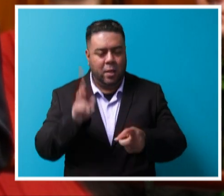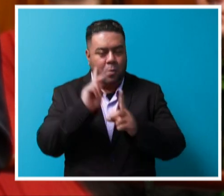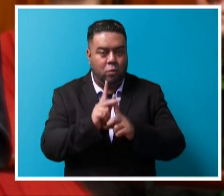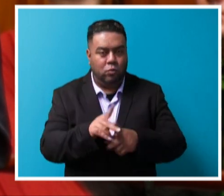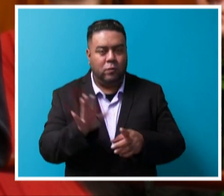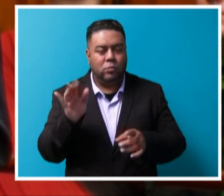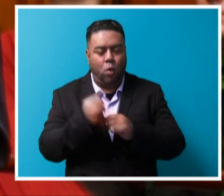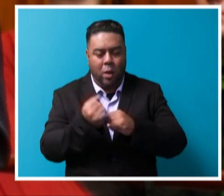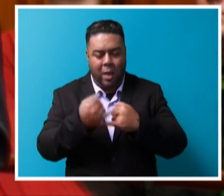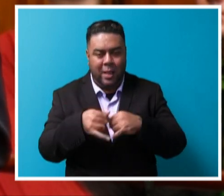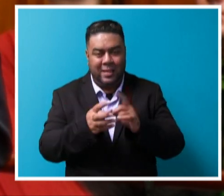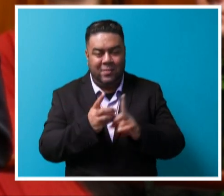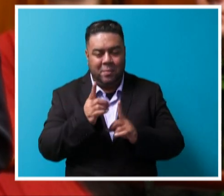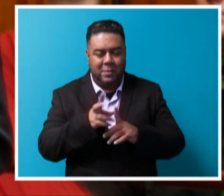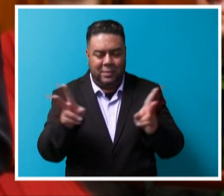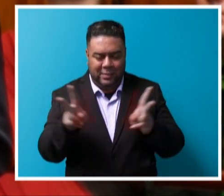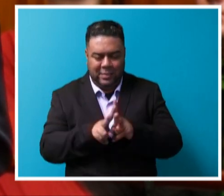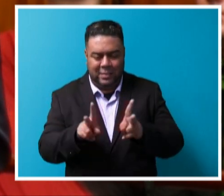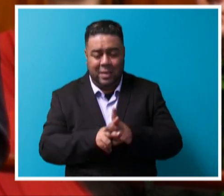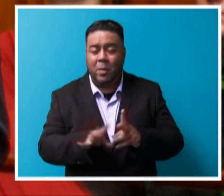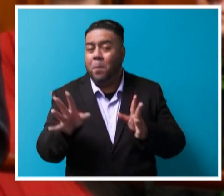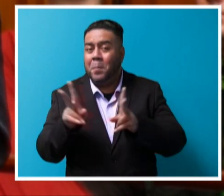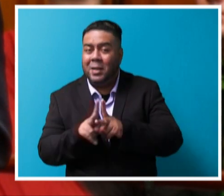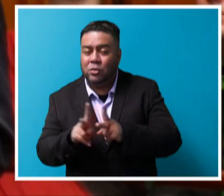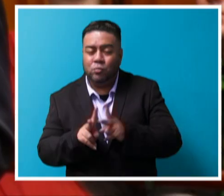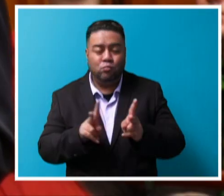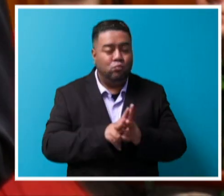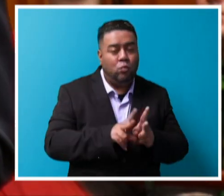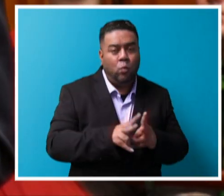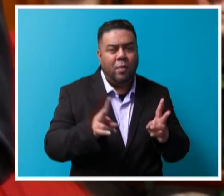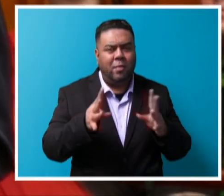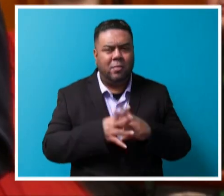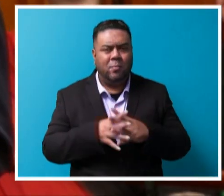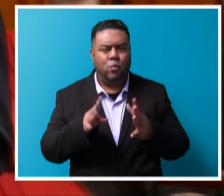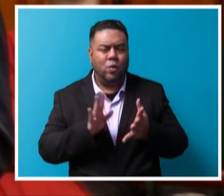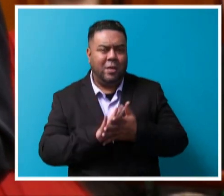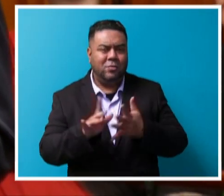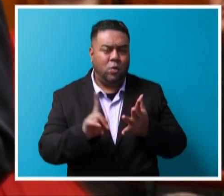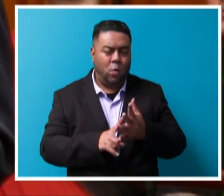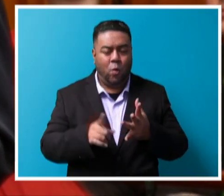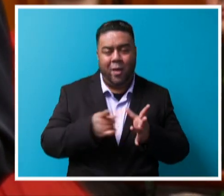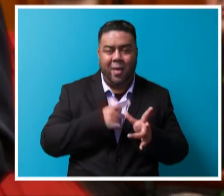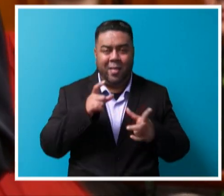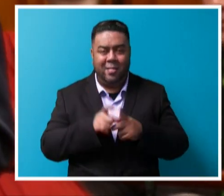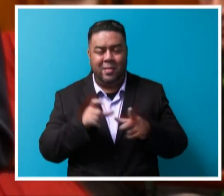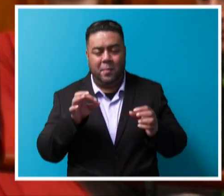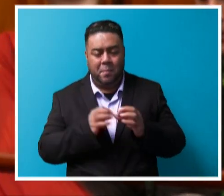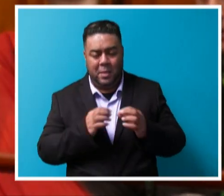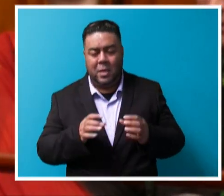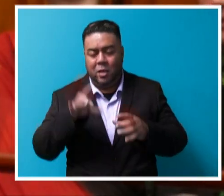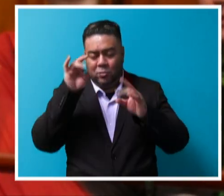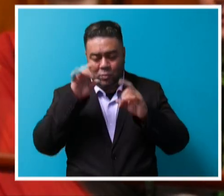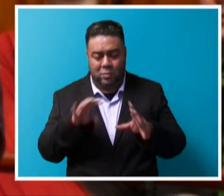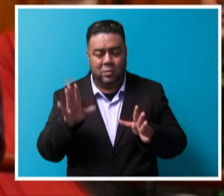states. Our partnership with WHO, UNICEF, World Bank, ADB, Australia, New Zealand,